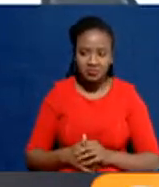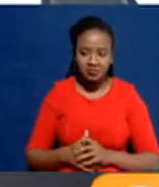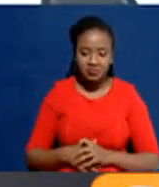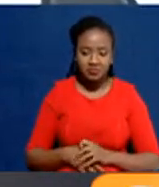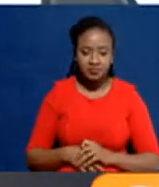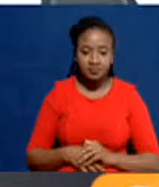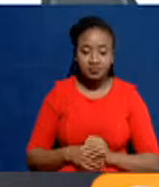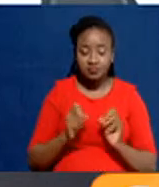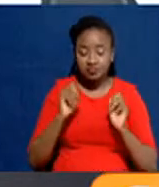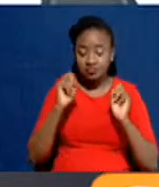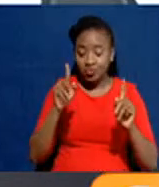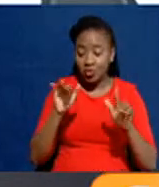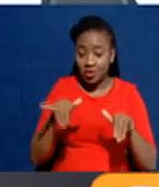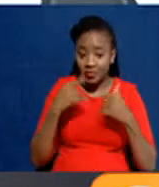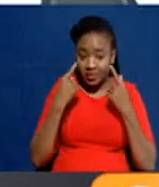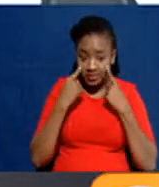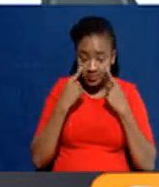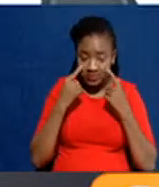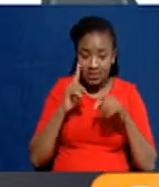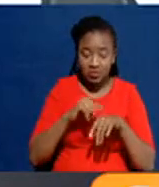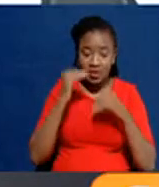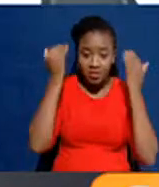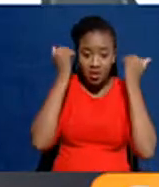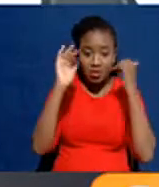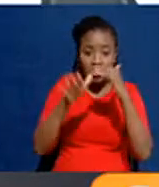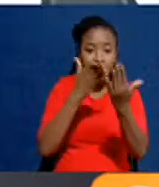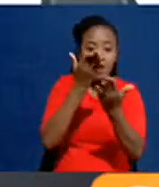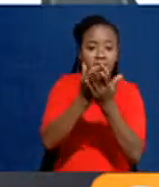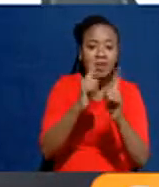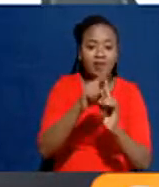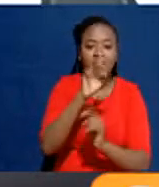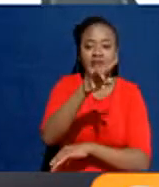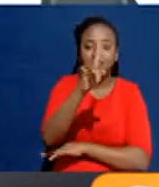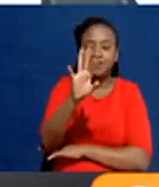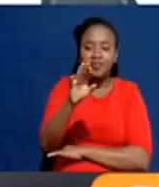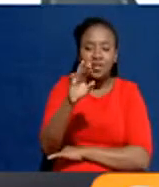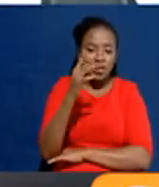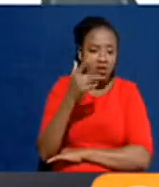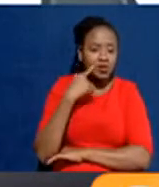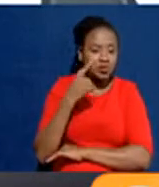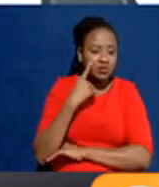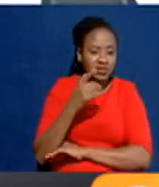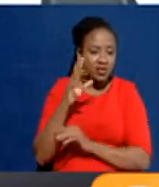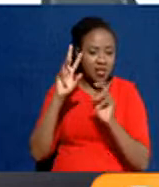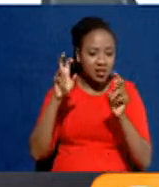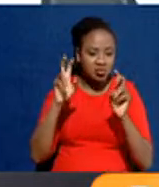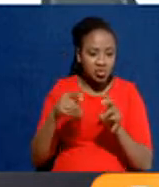We shall see what happens during the appeals case. But listen, that issue that we have been talking about